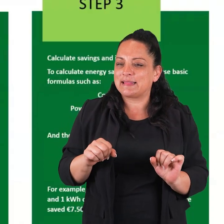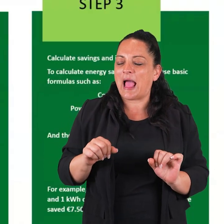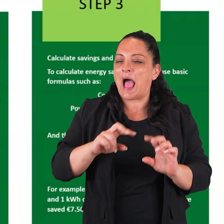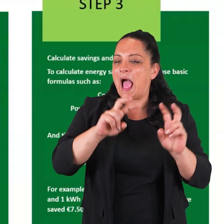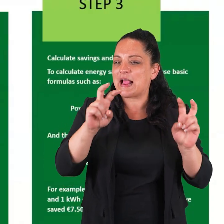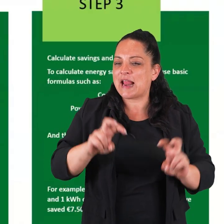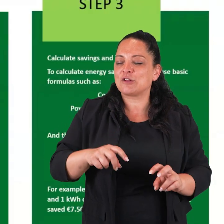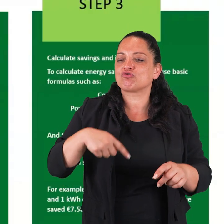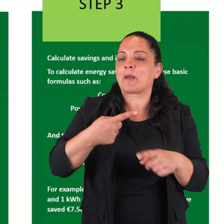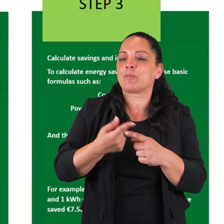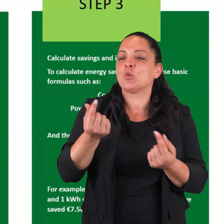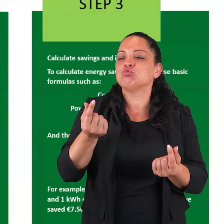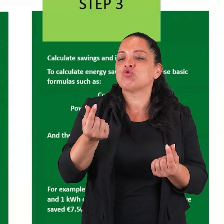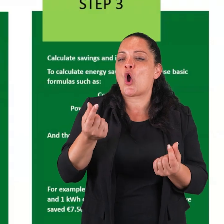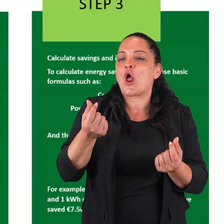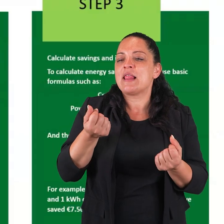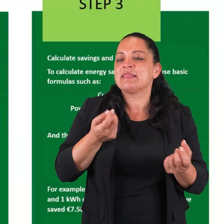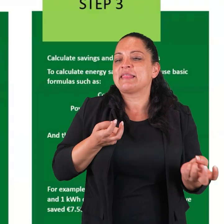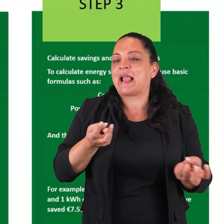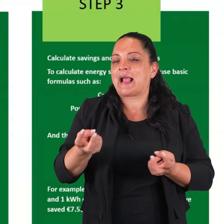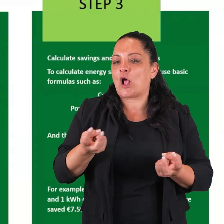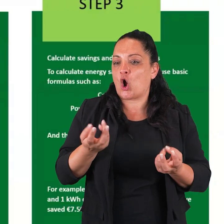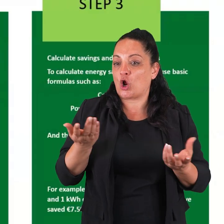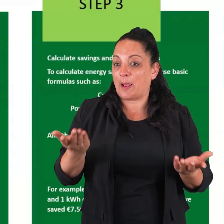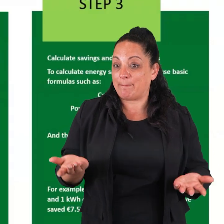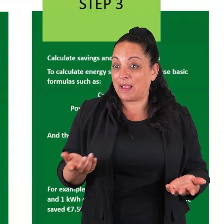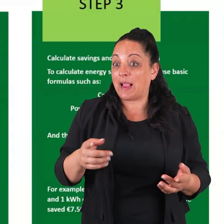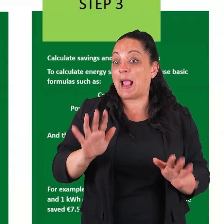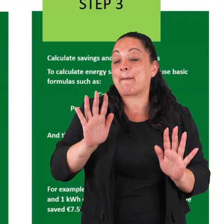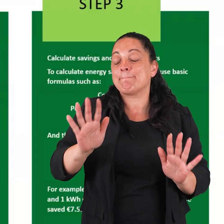and we can save energy and money,